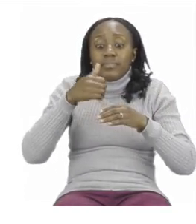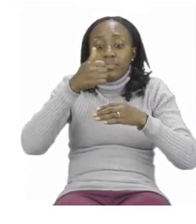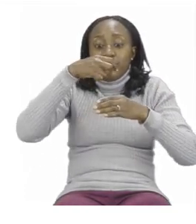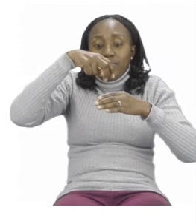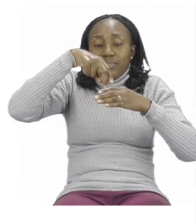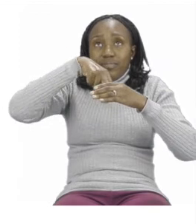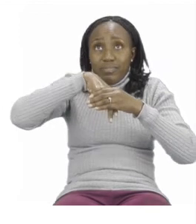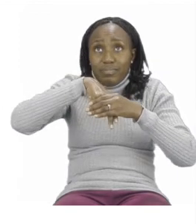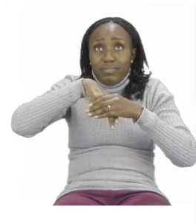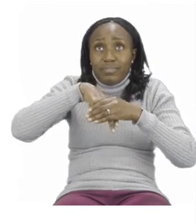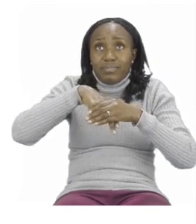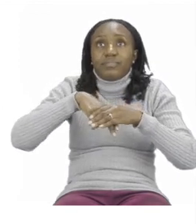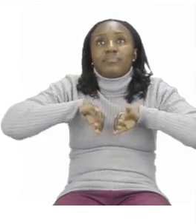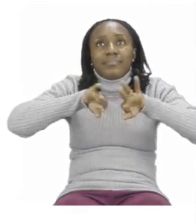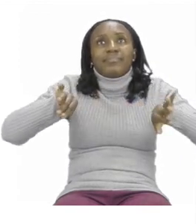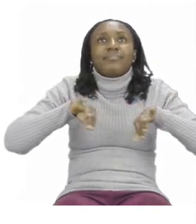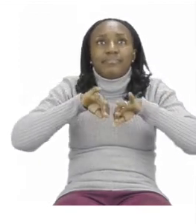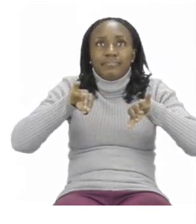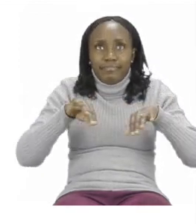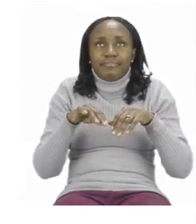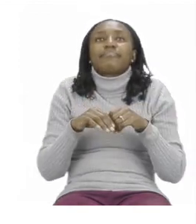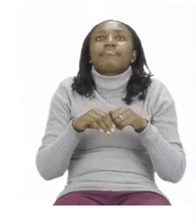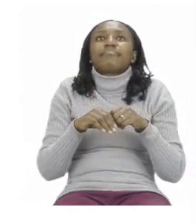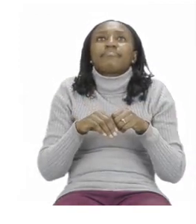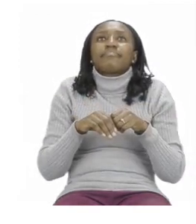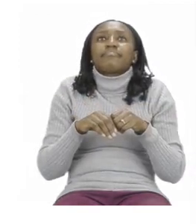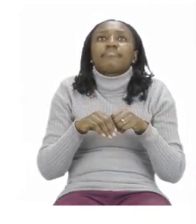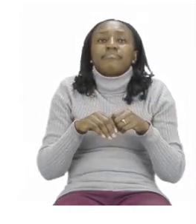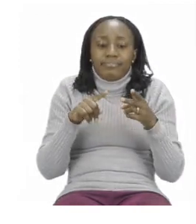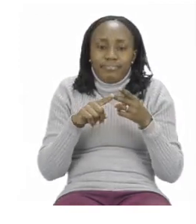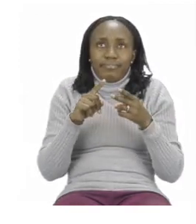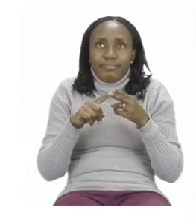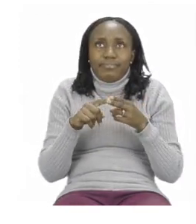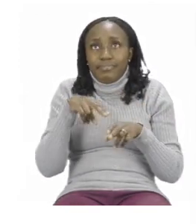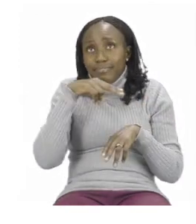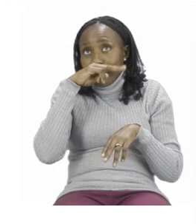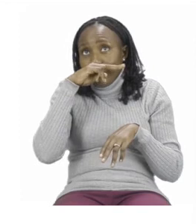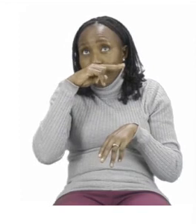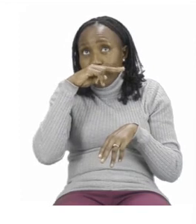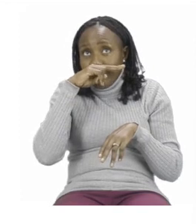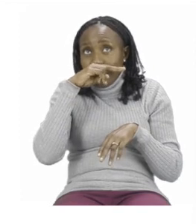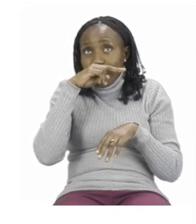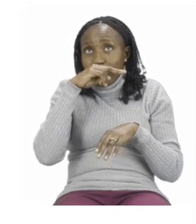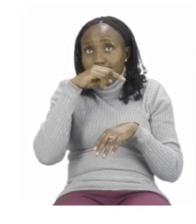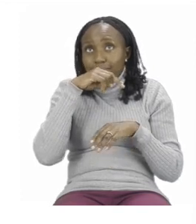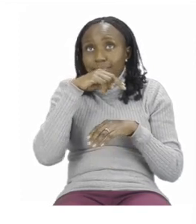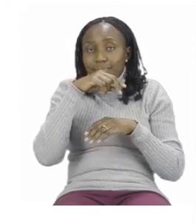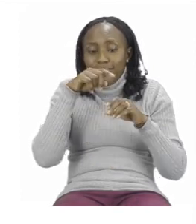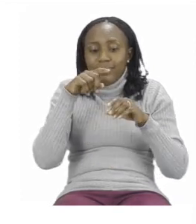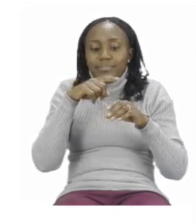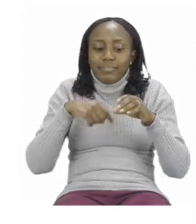safety float. Then we have a little duck floaty or a duck